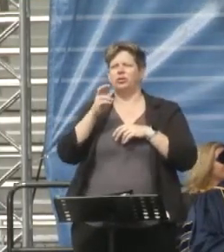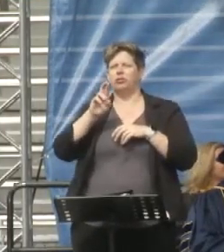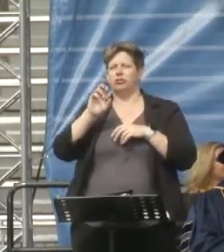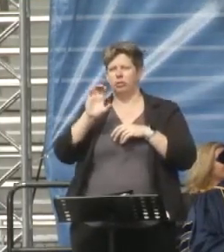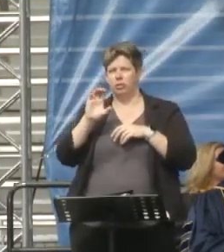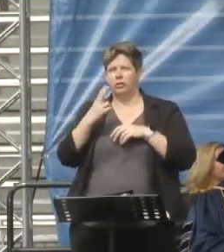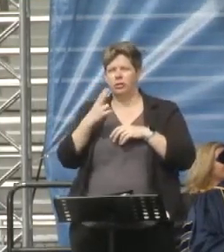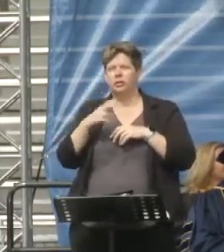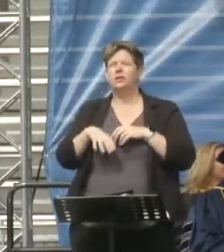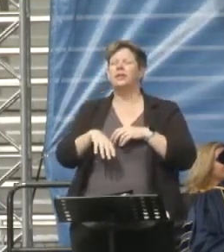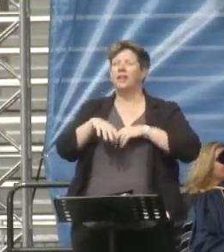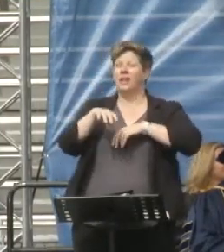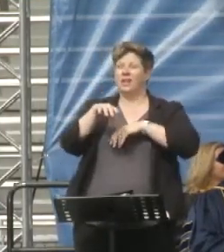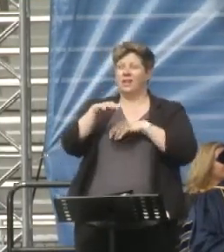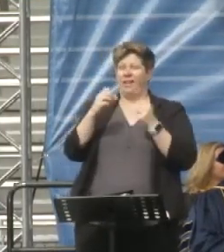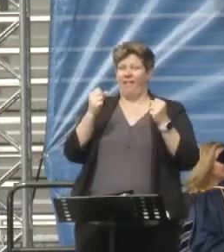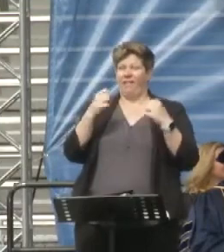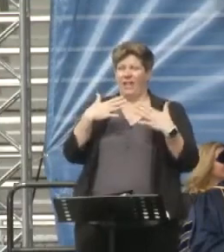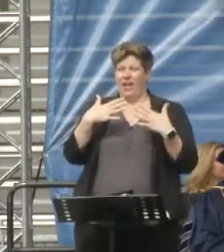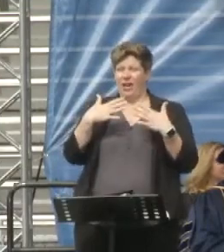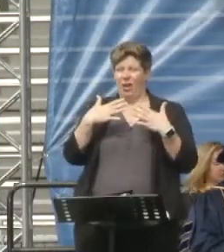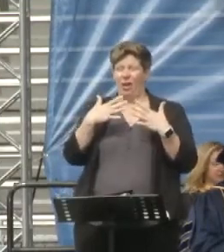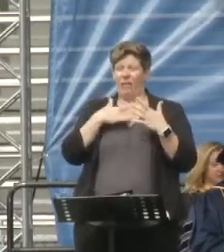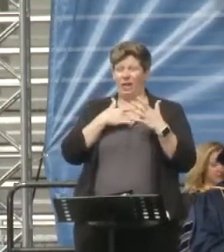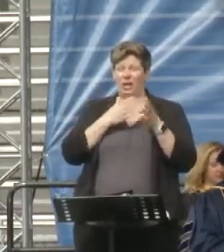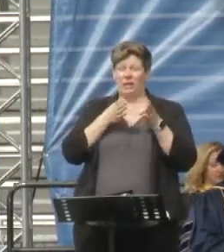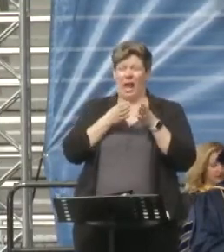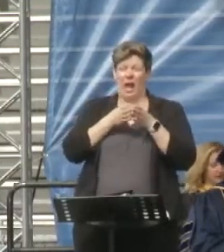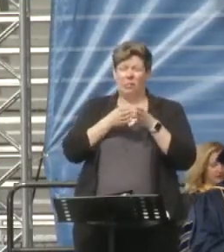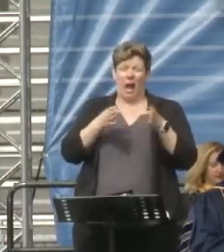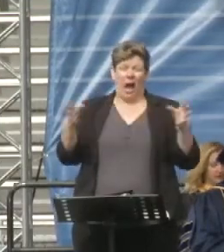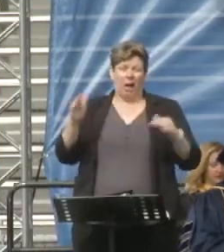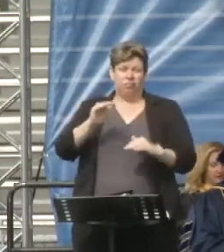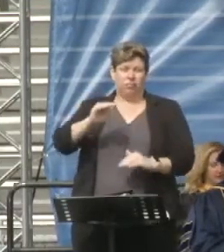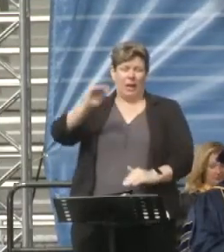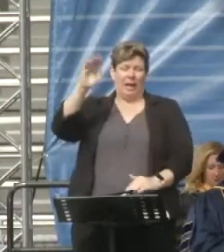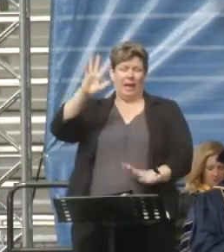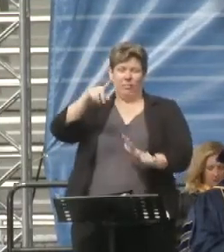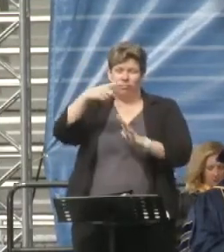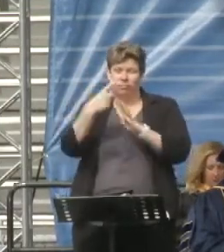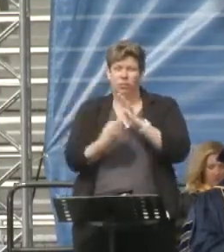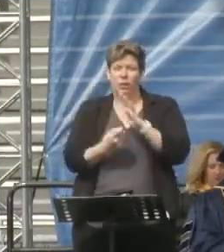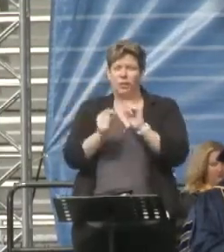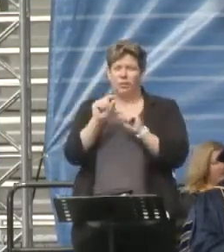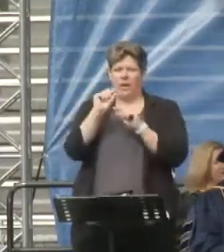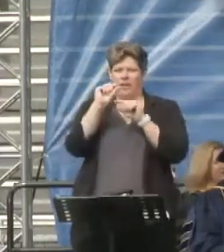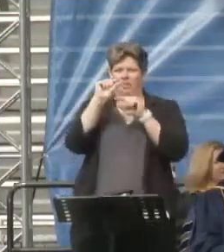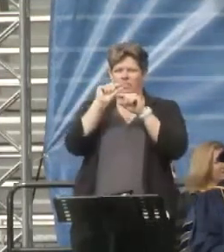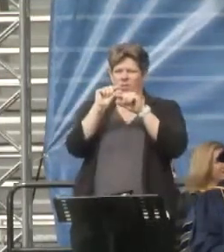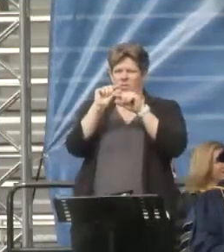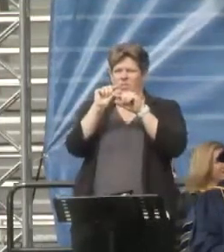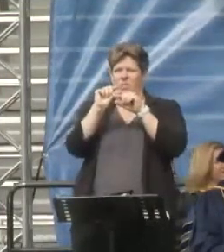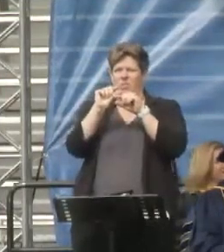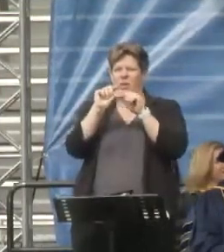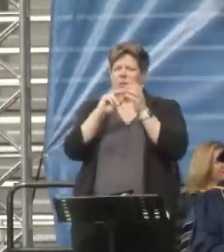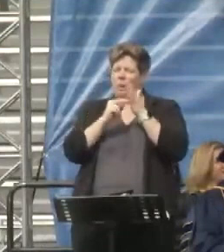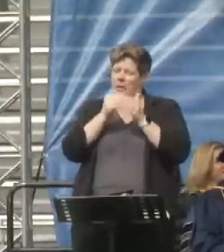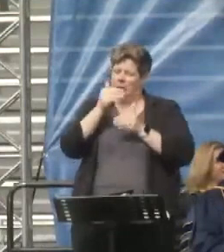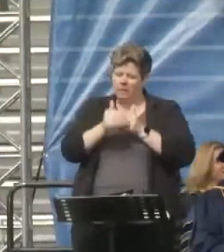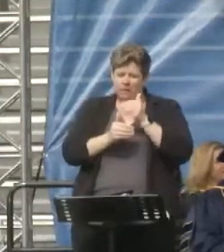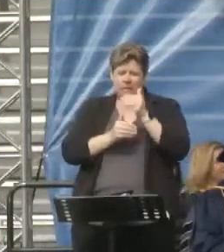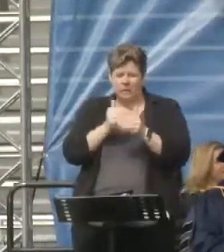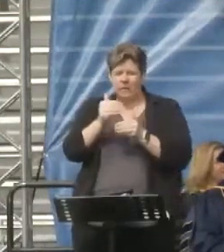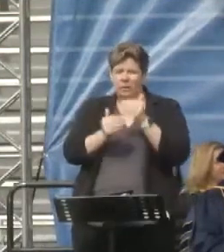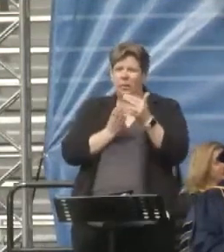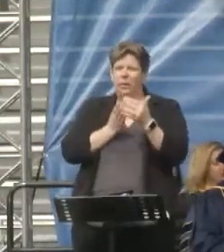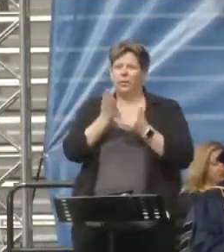miles high and miles wide, but only an inch thick. And